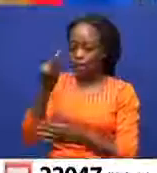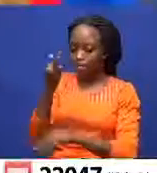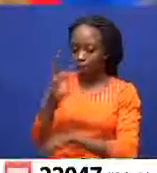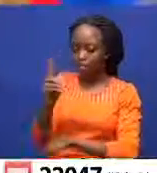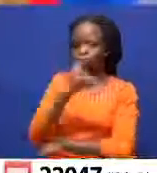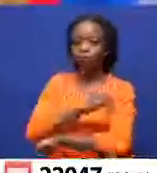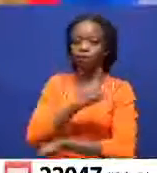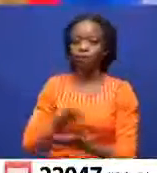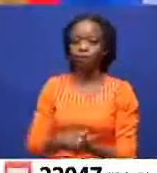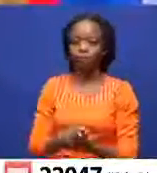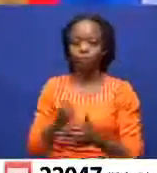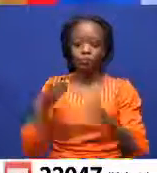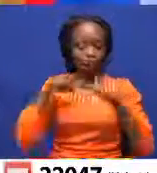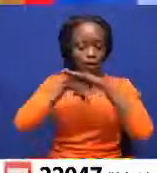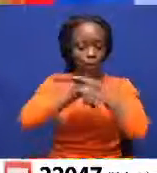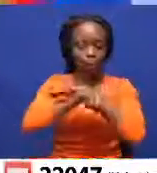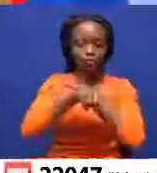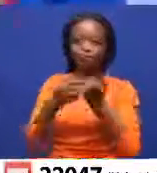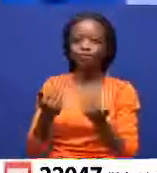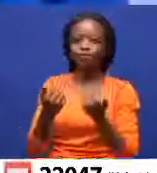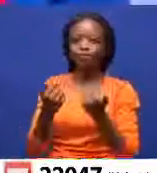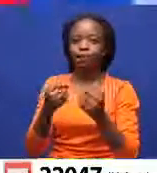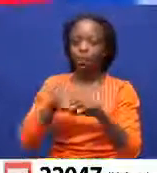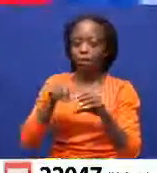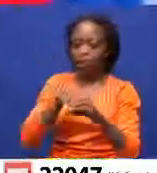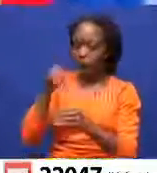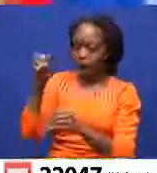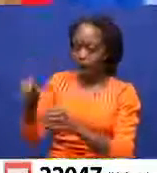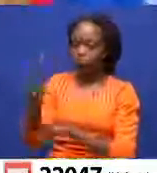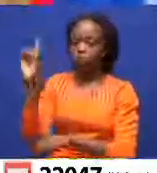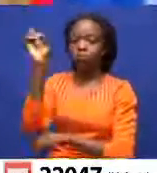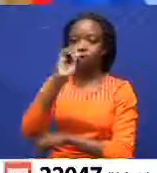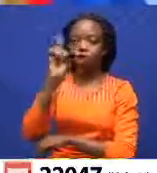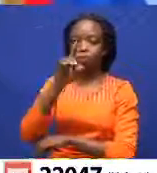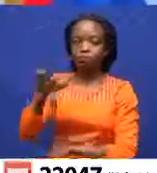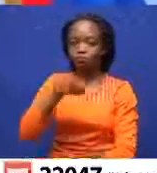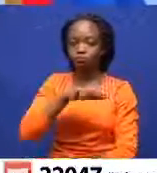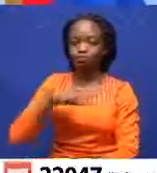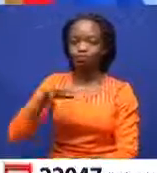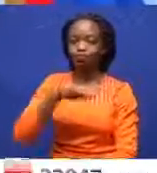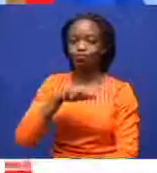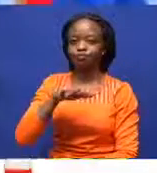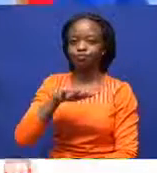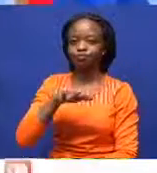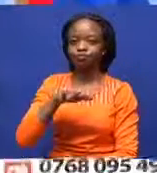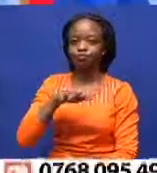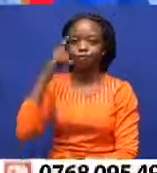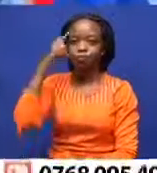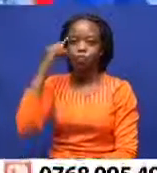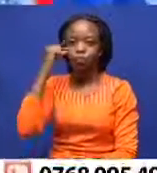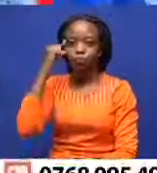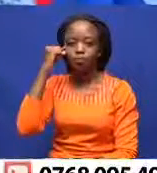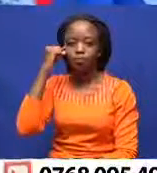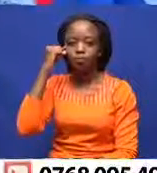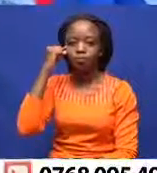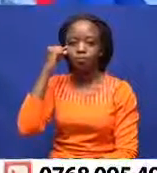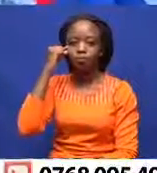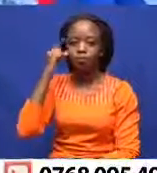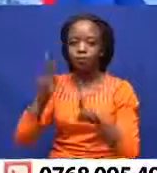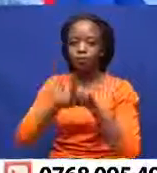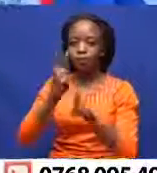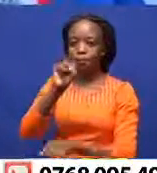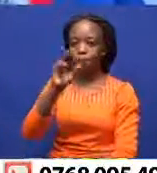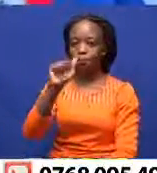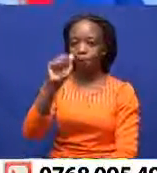Cessation of movement into and out of the Nairobi metropolitan area, Mombasa and